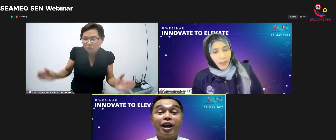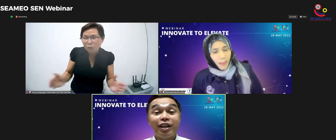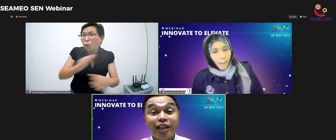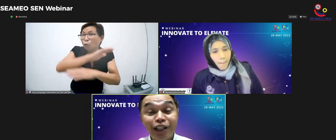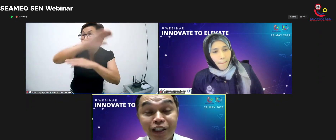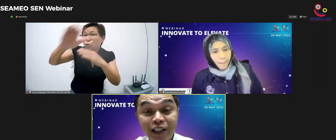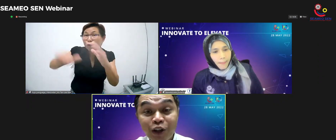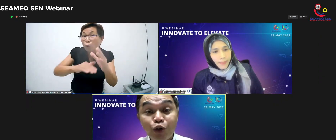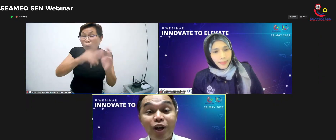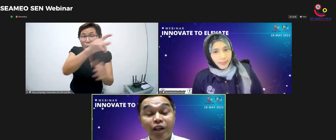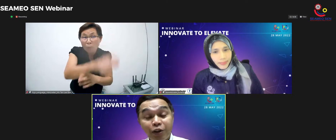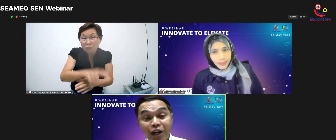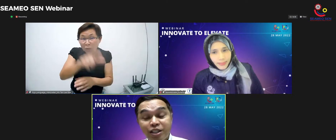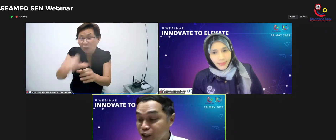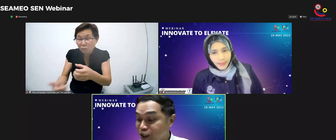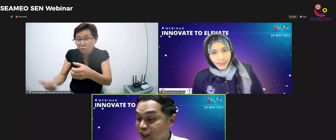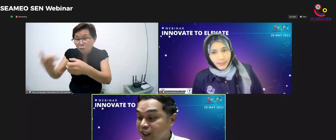involved in